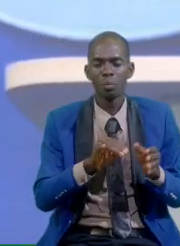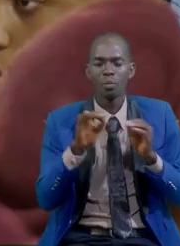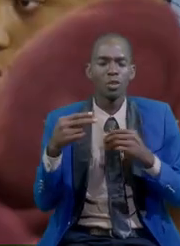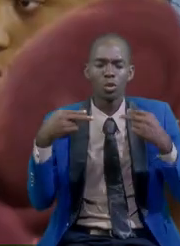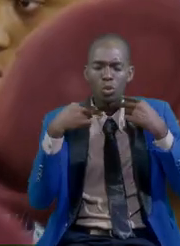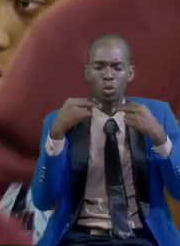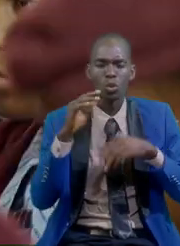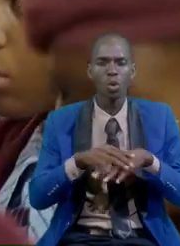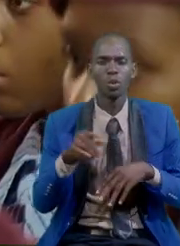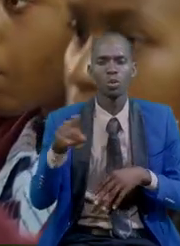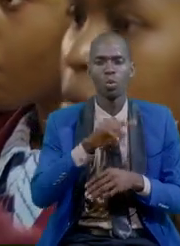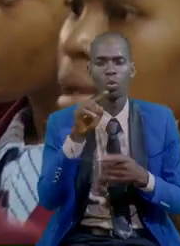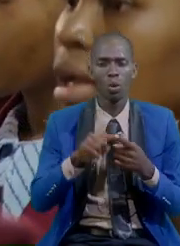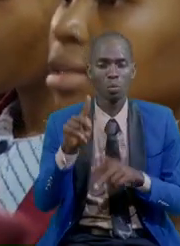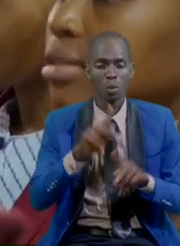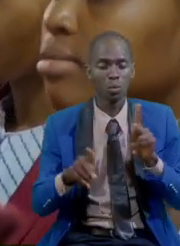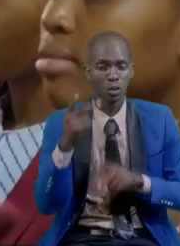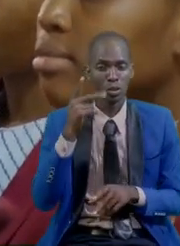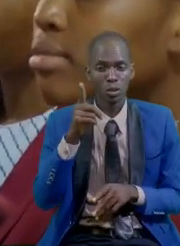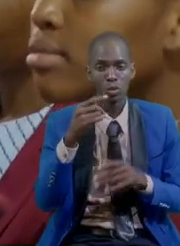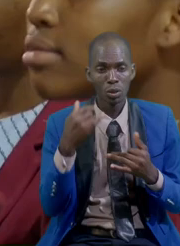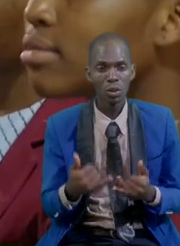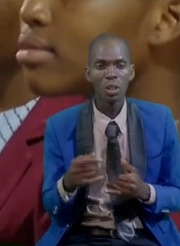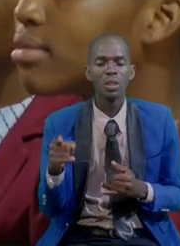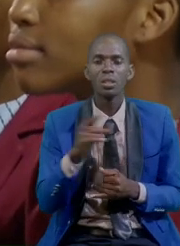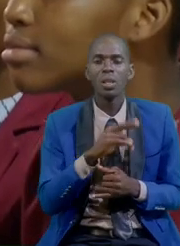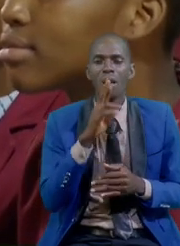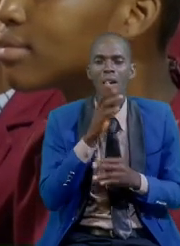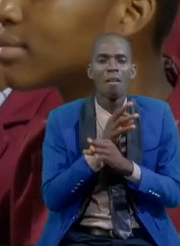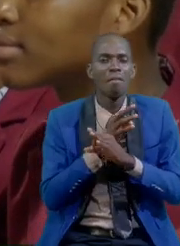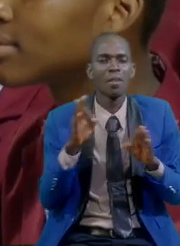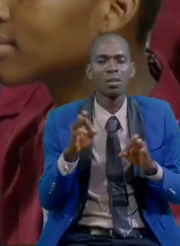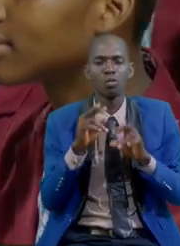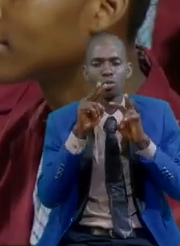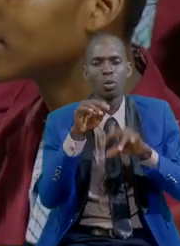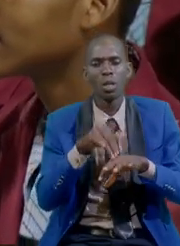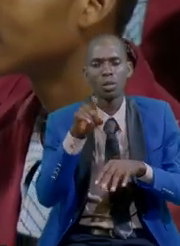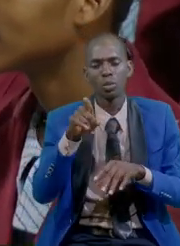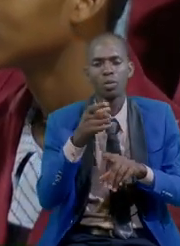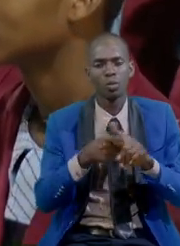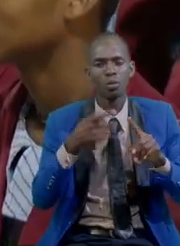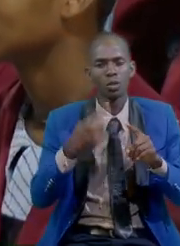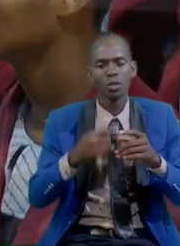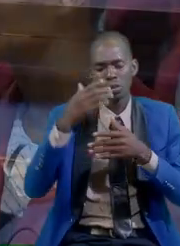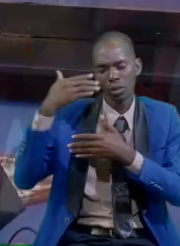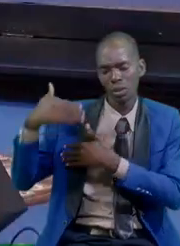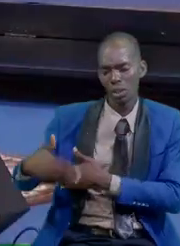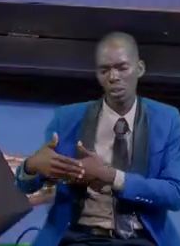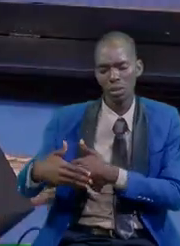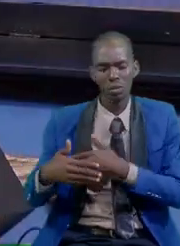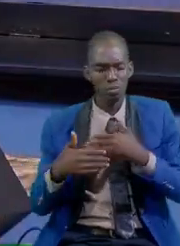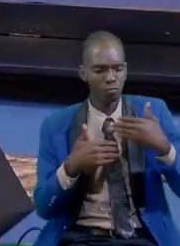now, you're free. They look at you from the back. They look at you from the sides. They run to the front. They look at